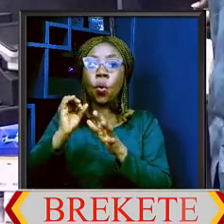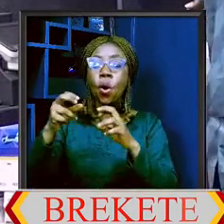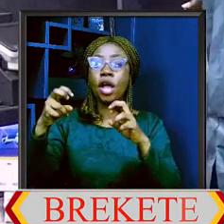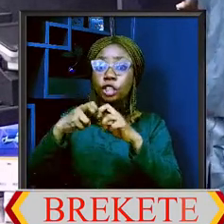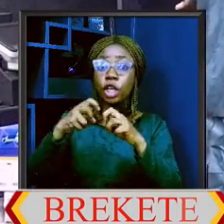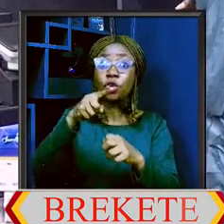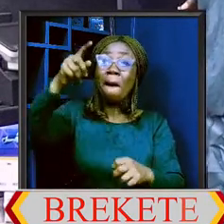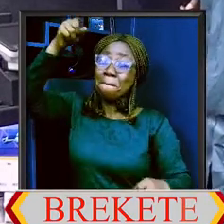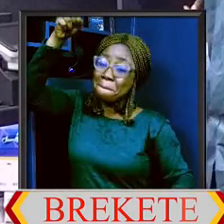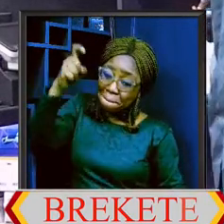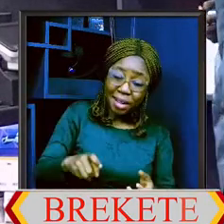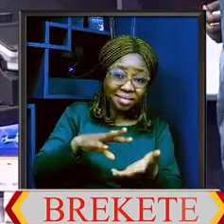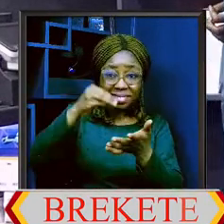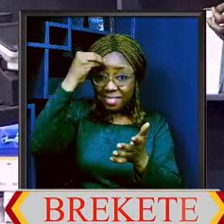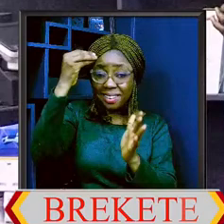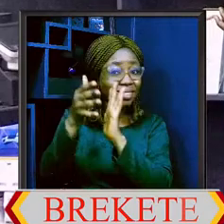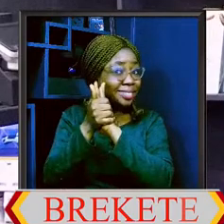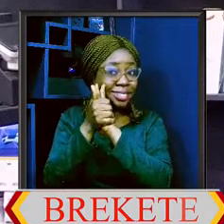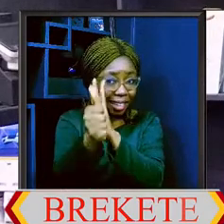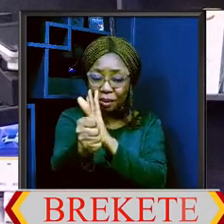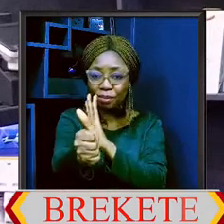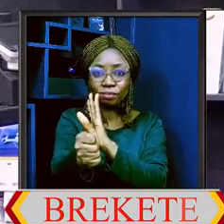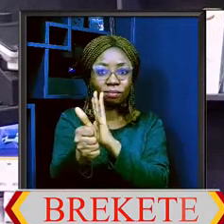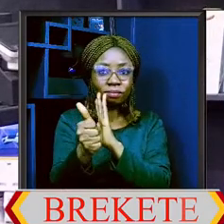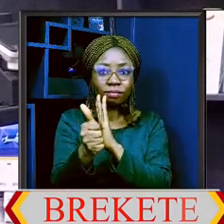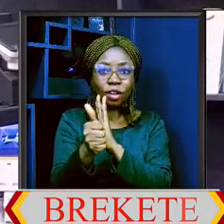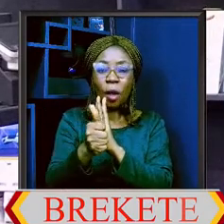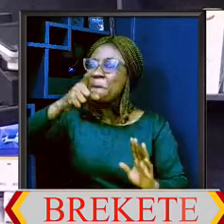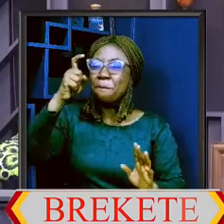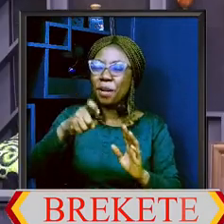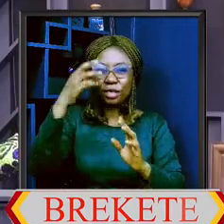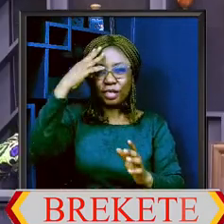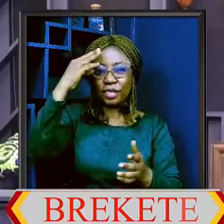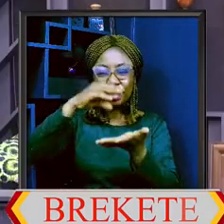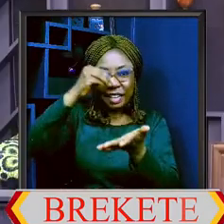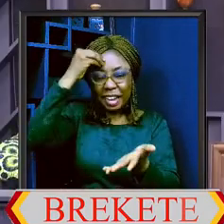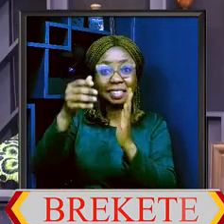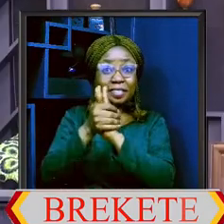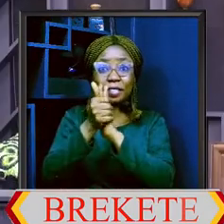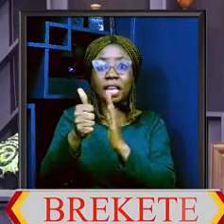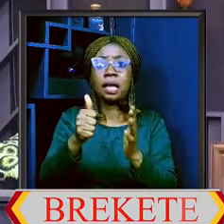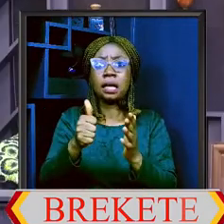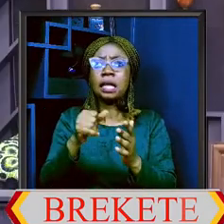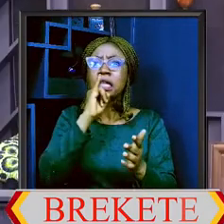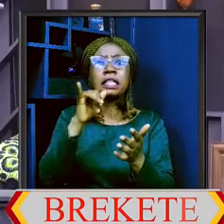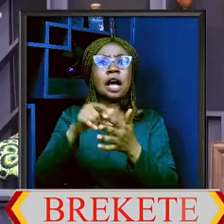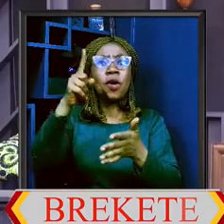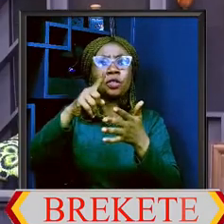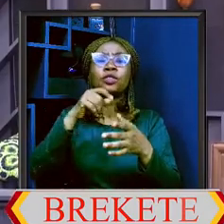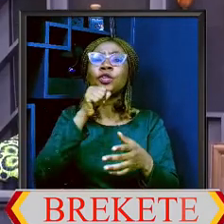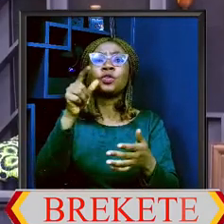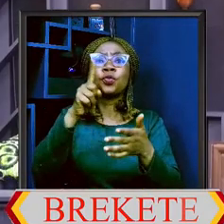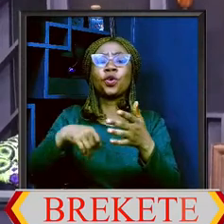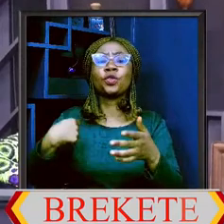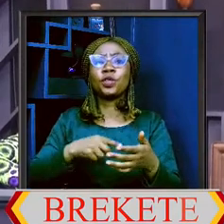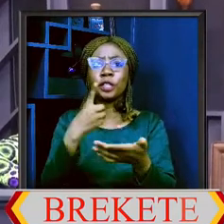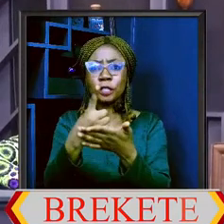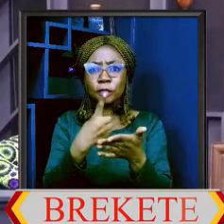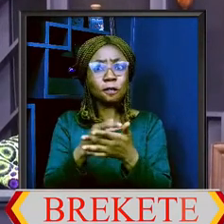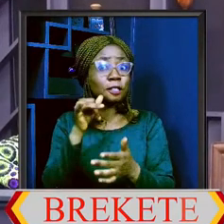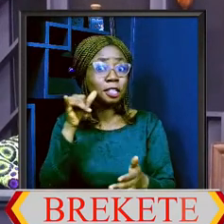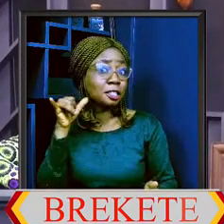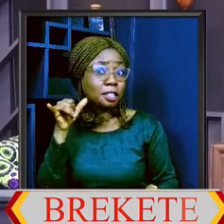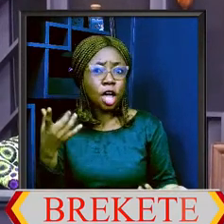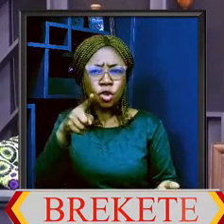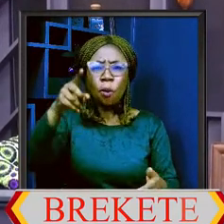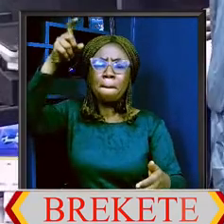skill excellent you must have a skill no they discuss yesterday be that you must learn a